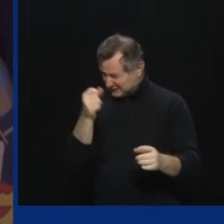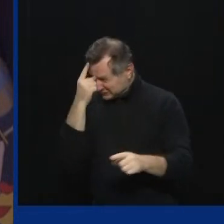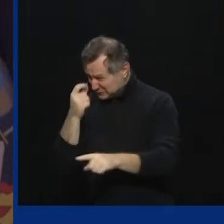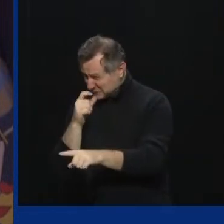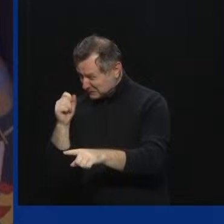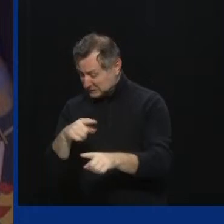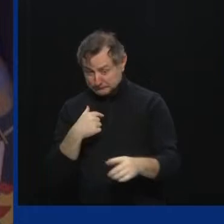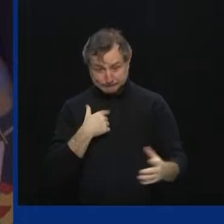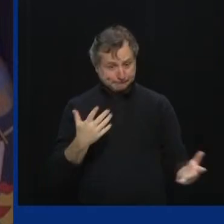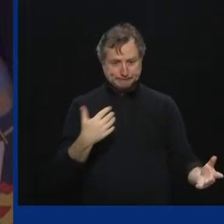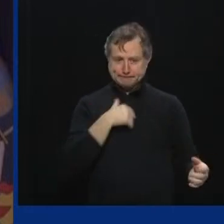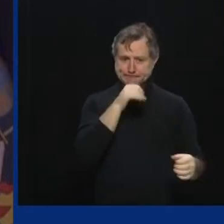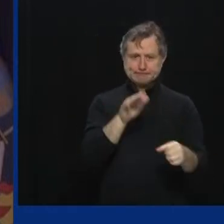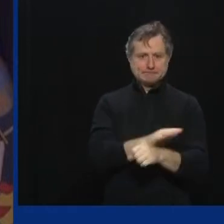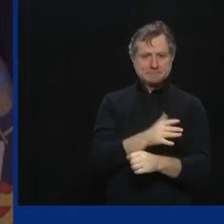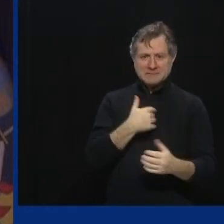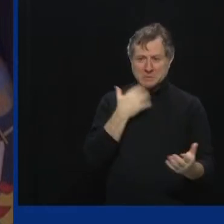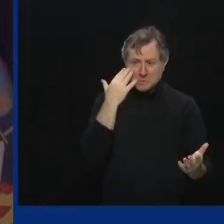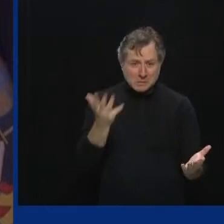not.